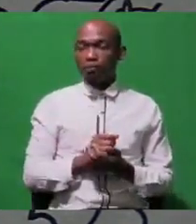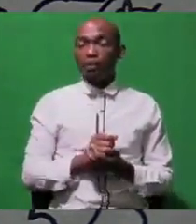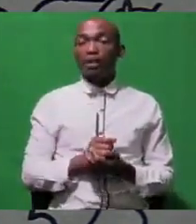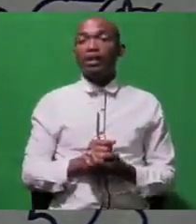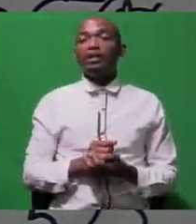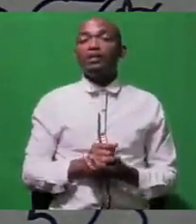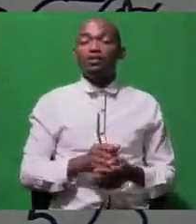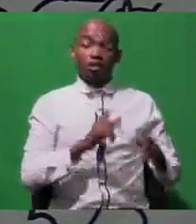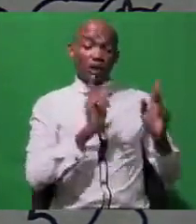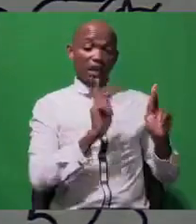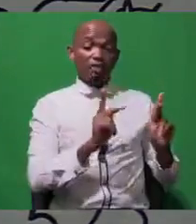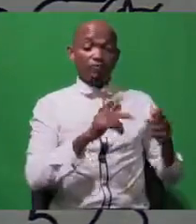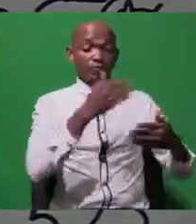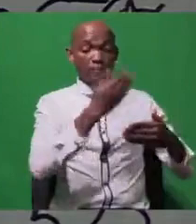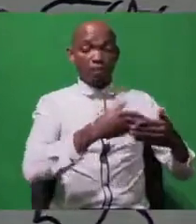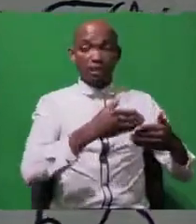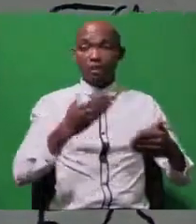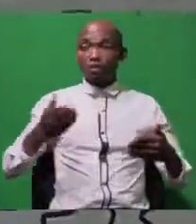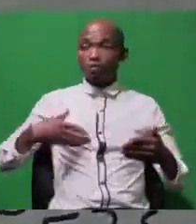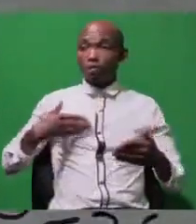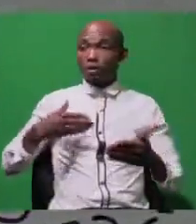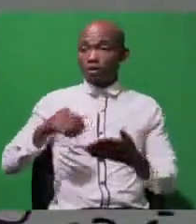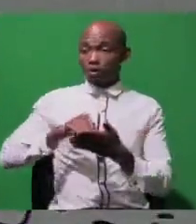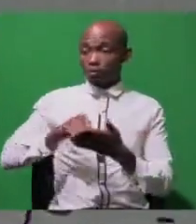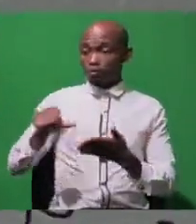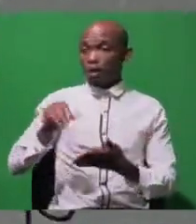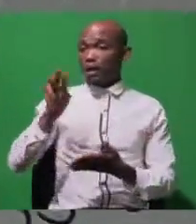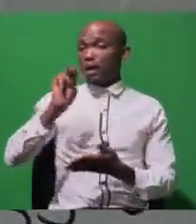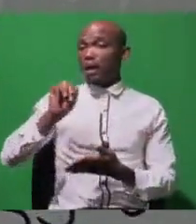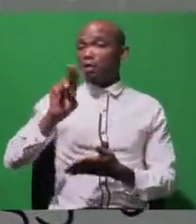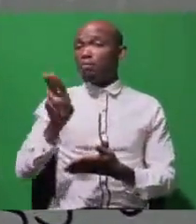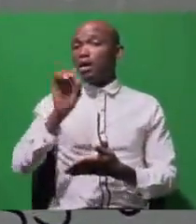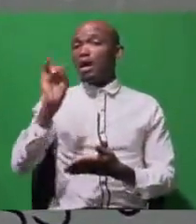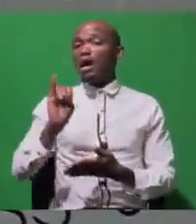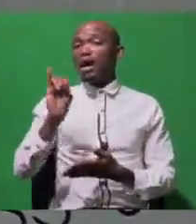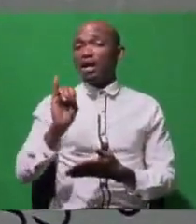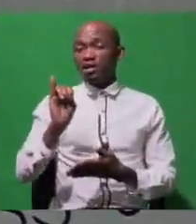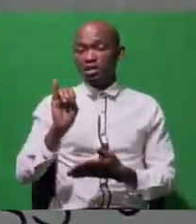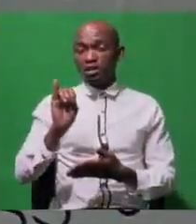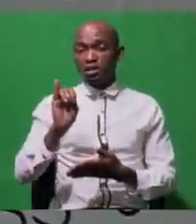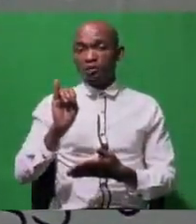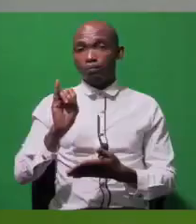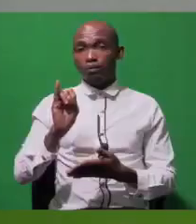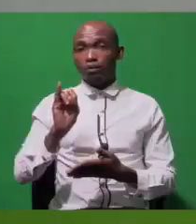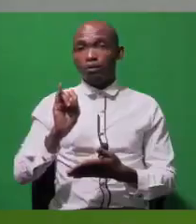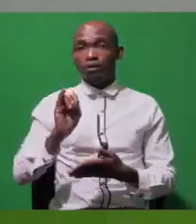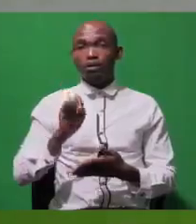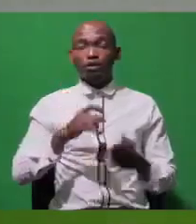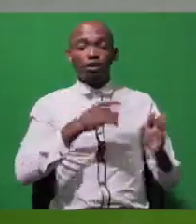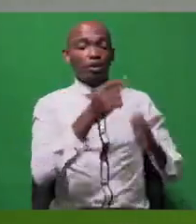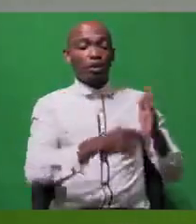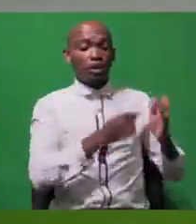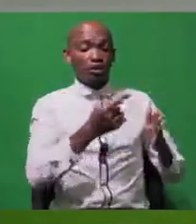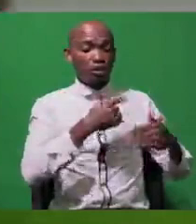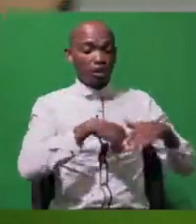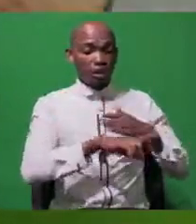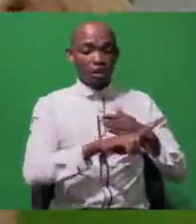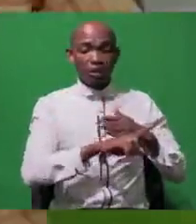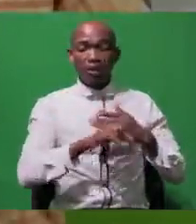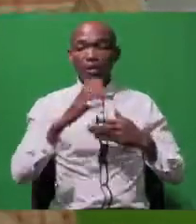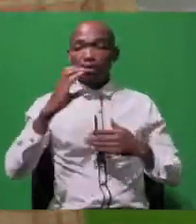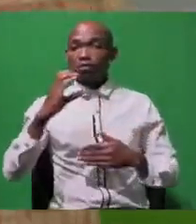If the business wanted to pay a M. Haji, should record at the credit